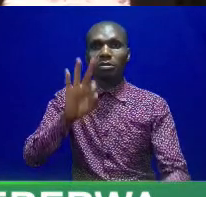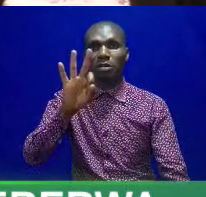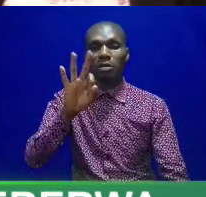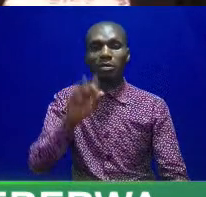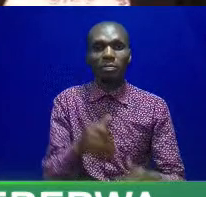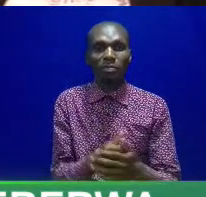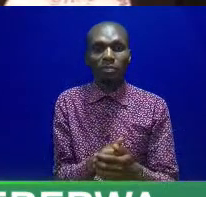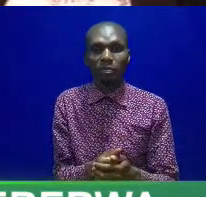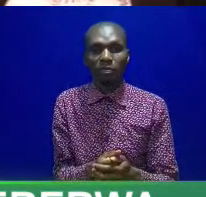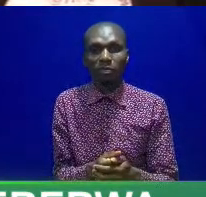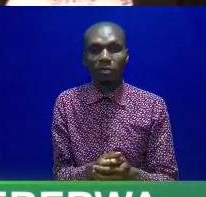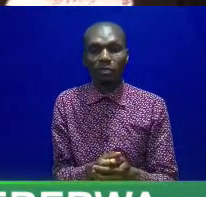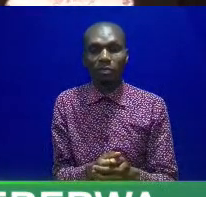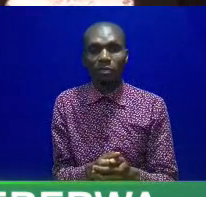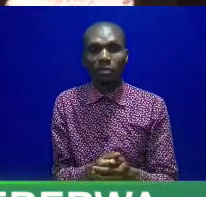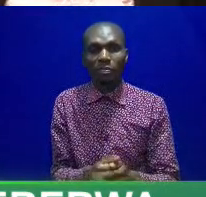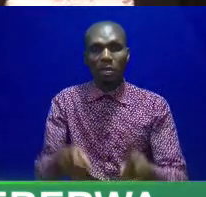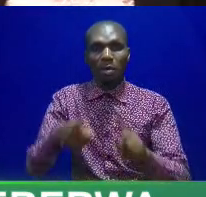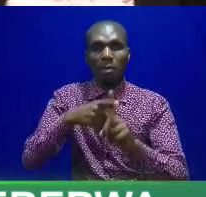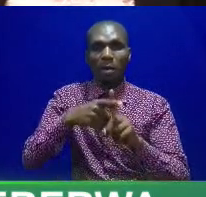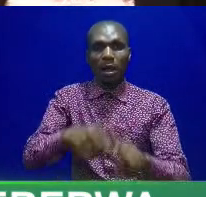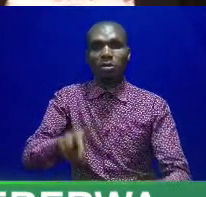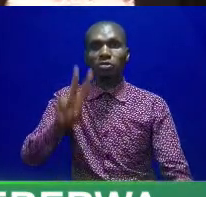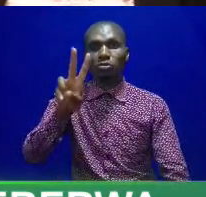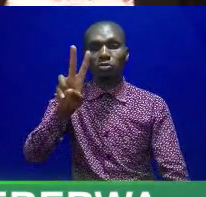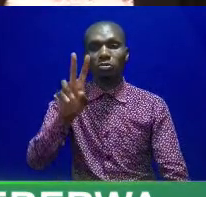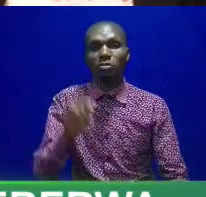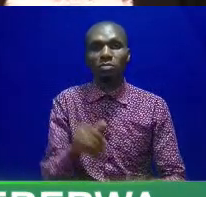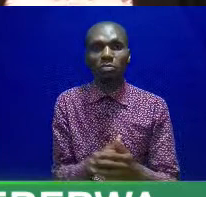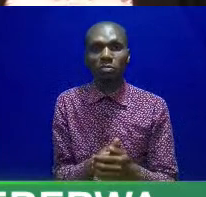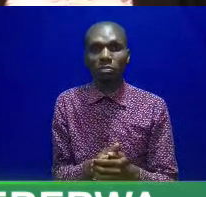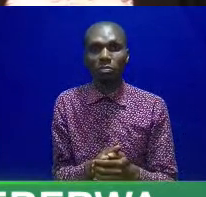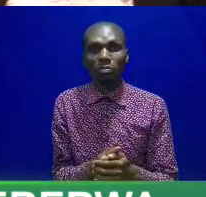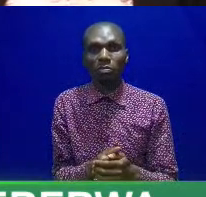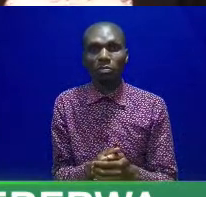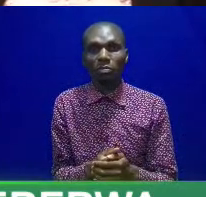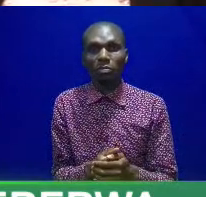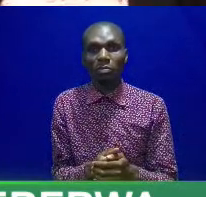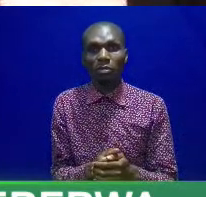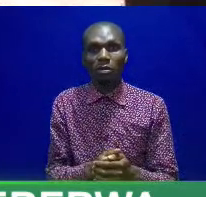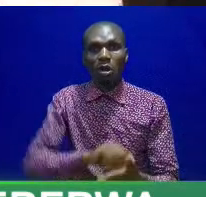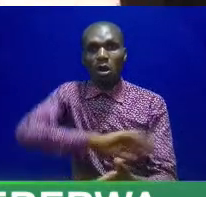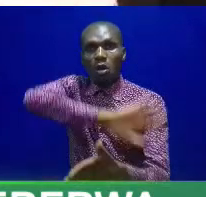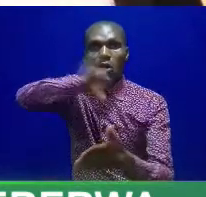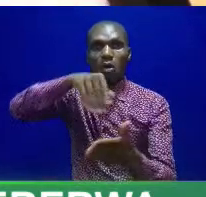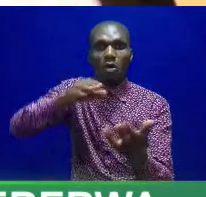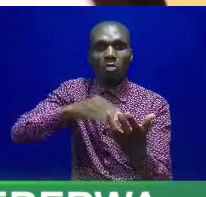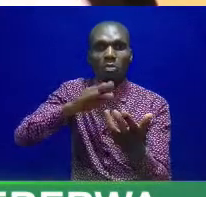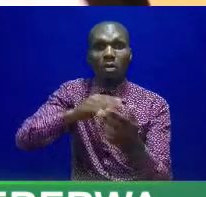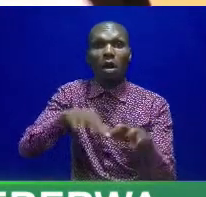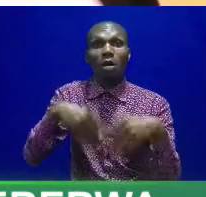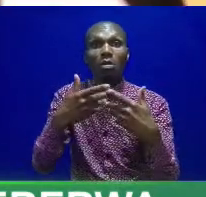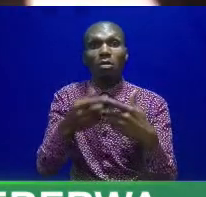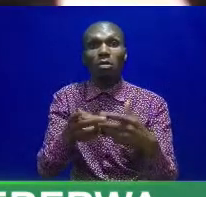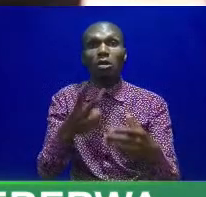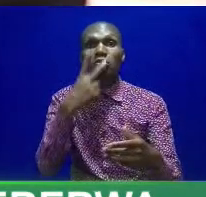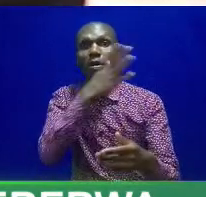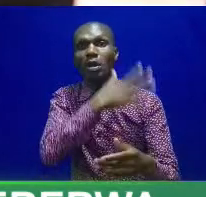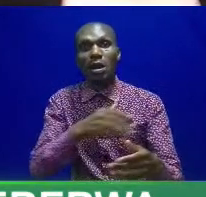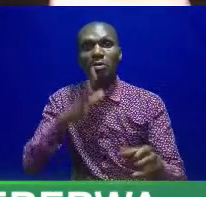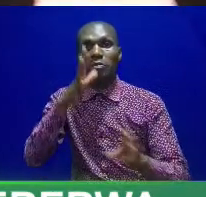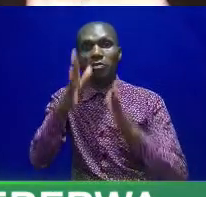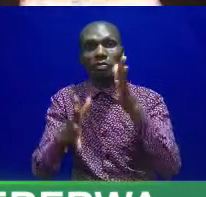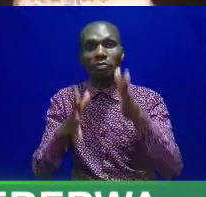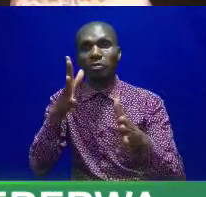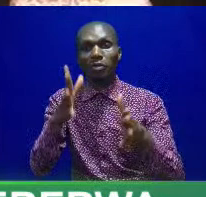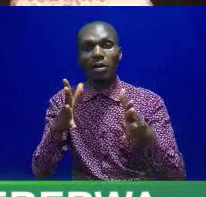Plus 3. Plus 2. Plus 2. What is that total? 255. And how many valid